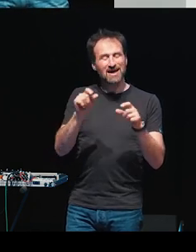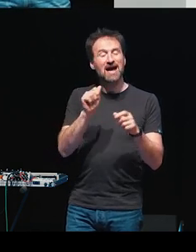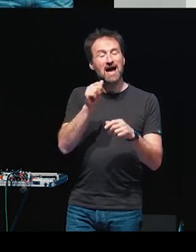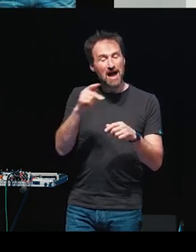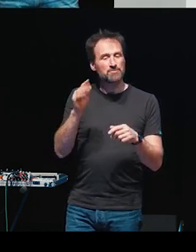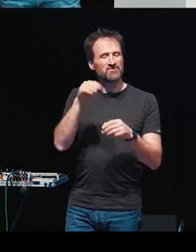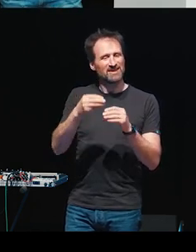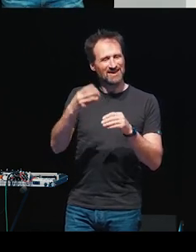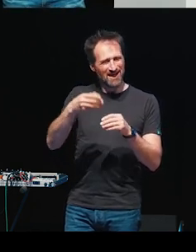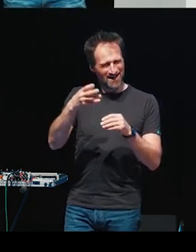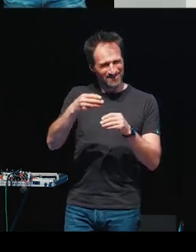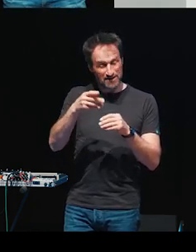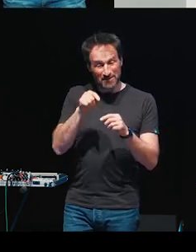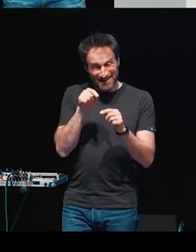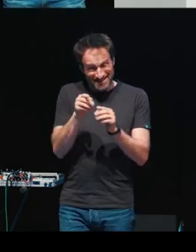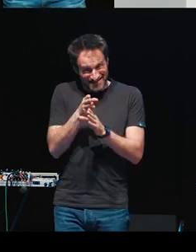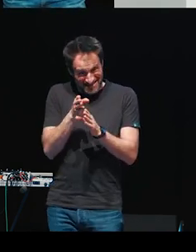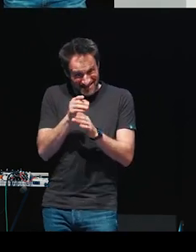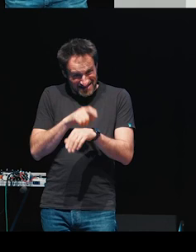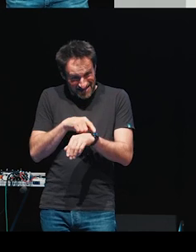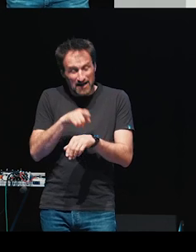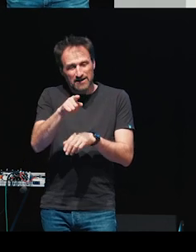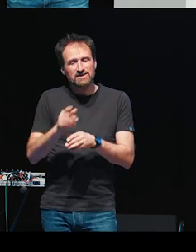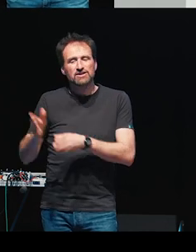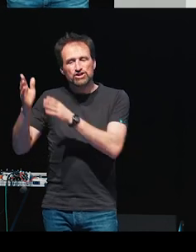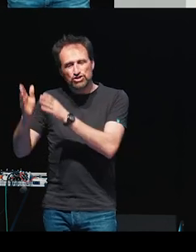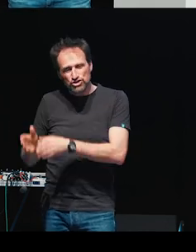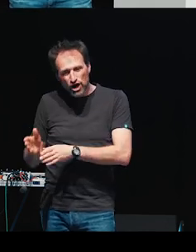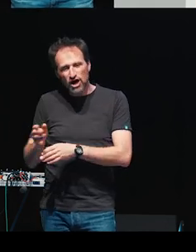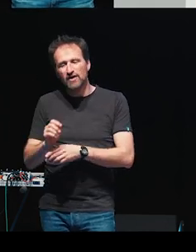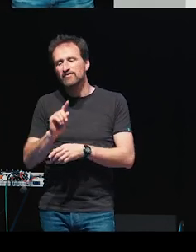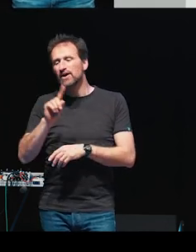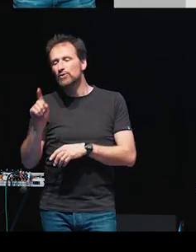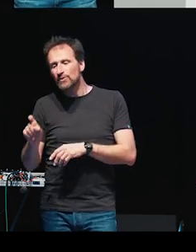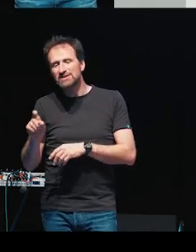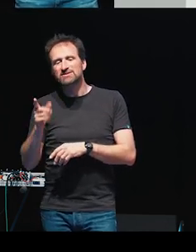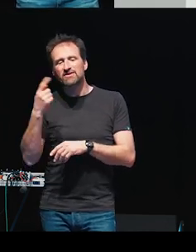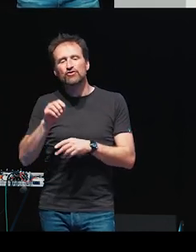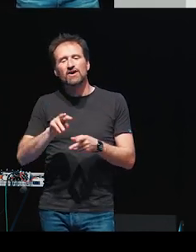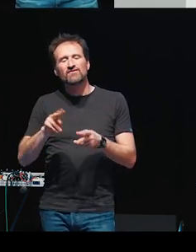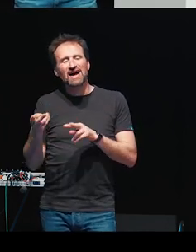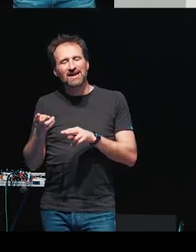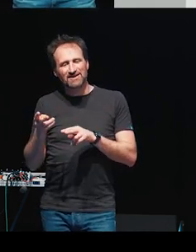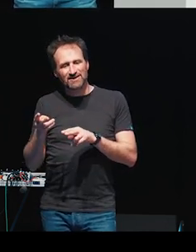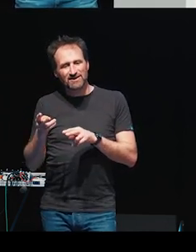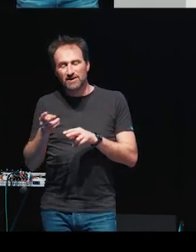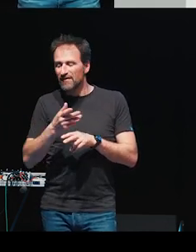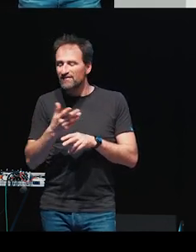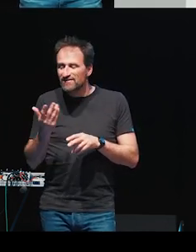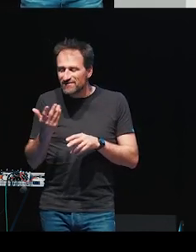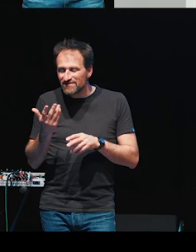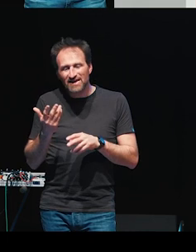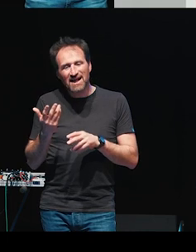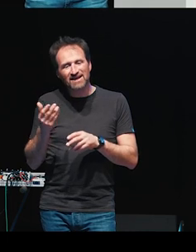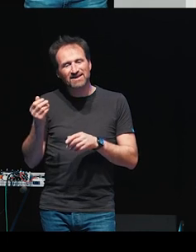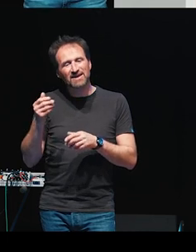that time, you request the server for the variants. By variants, I mean, what are the experiments running in this app right now? And where is the